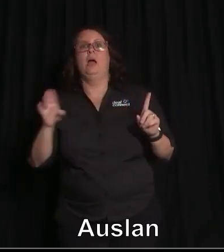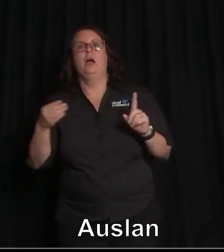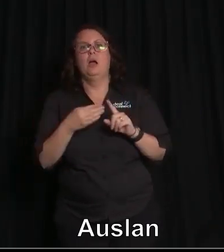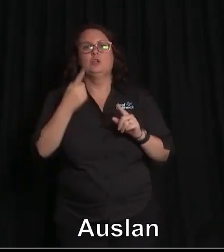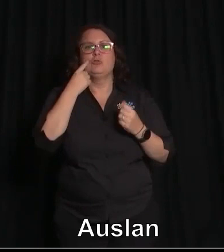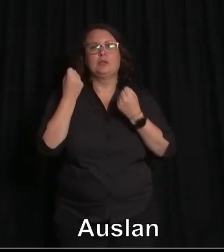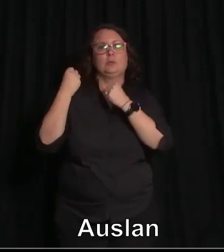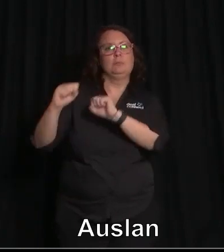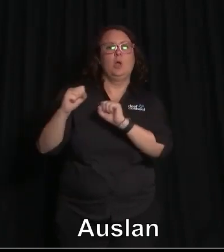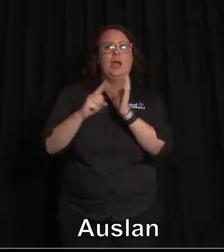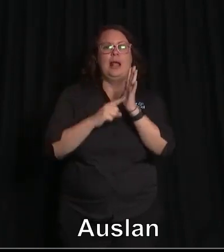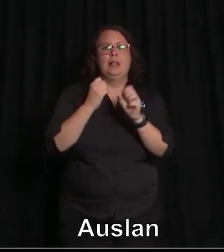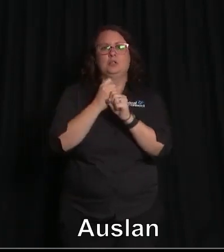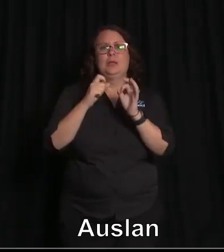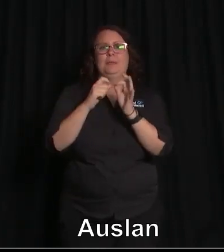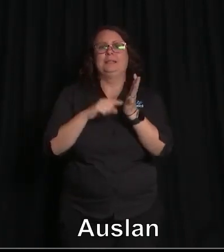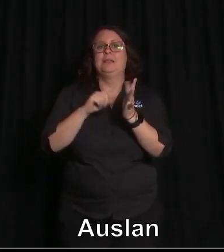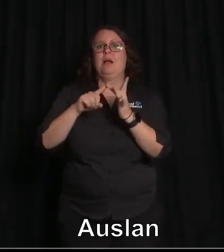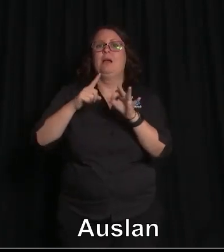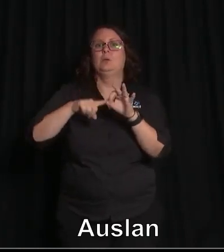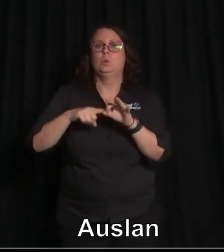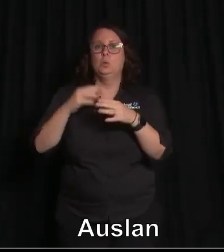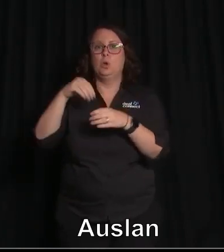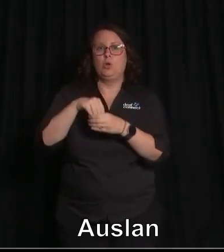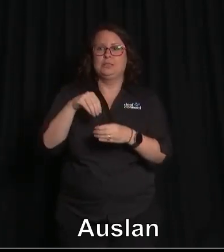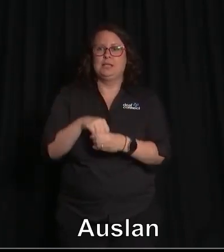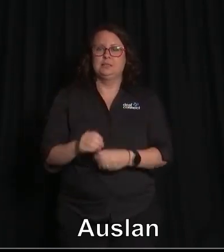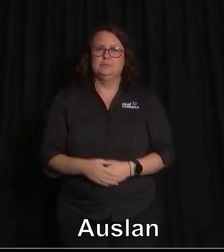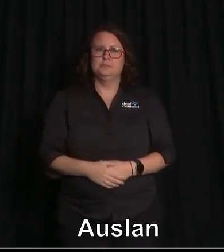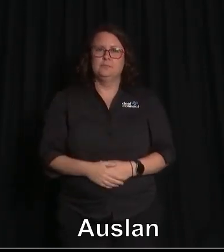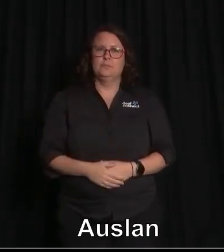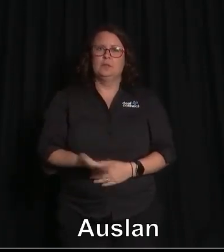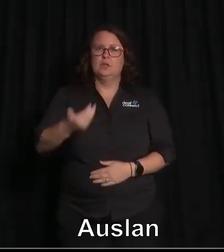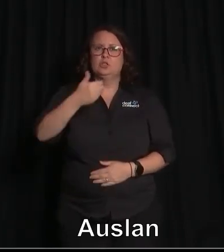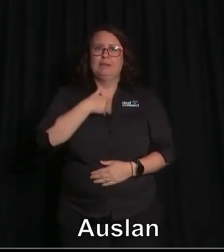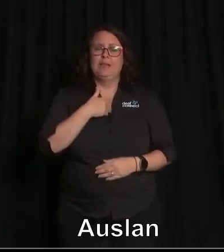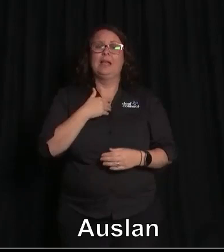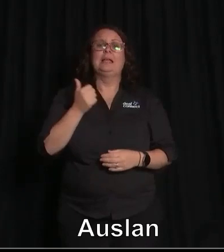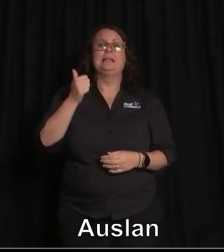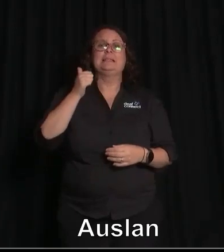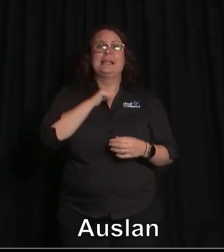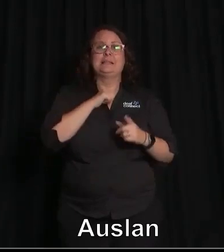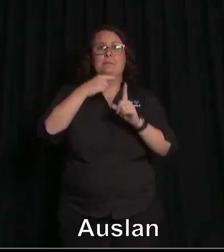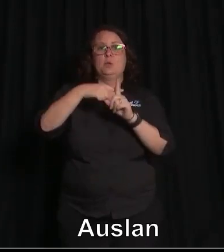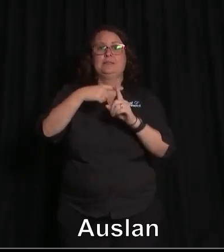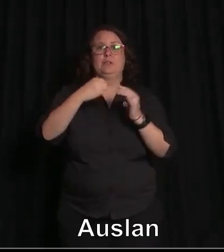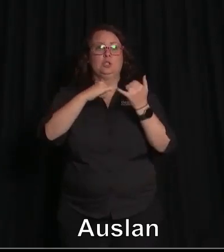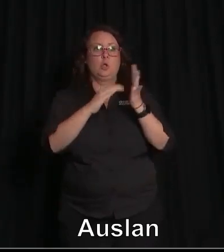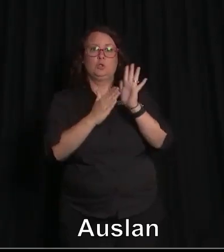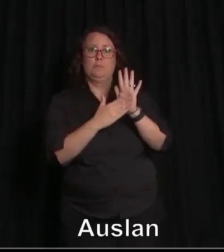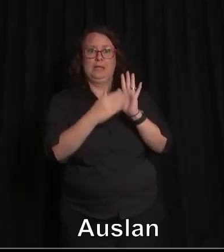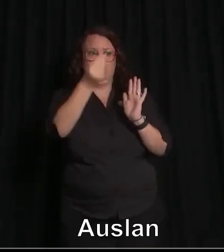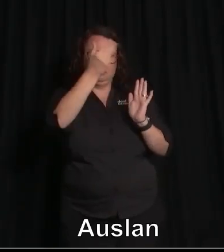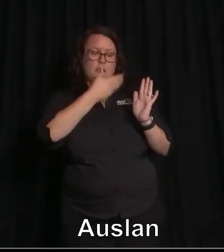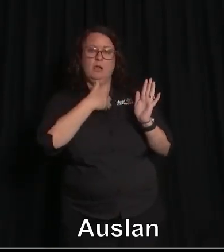block LGBTIQ content. Right? She gave us a manifesto for sex-positive social media and reminded us